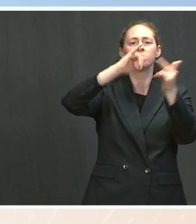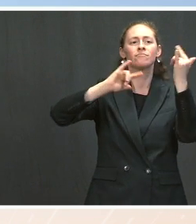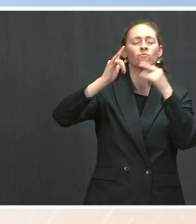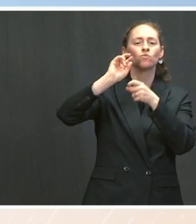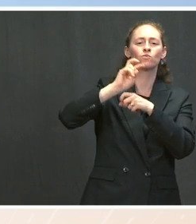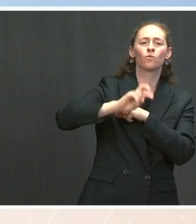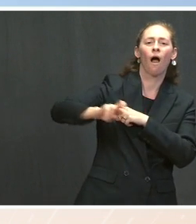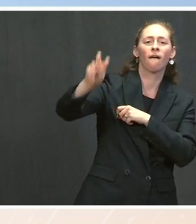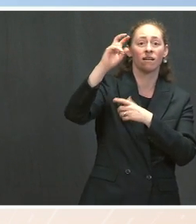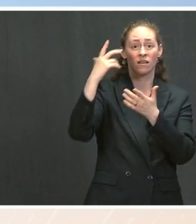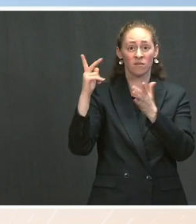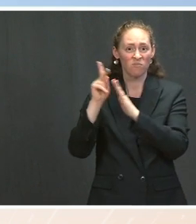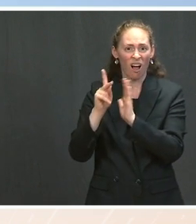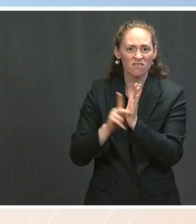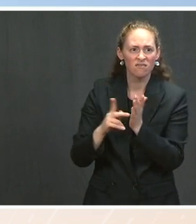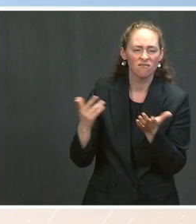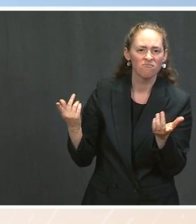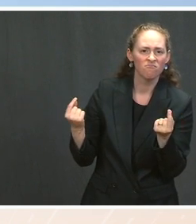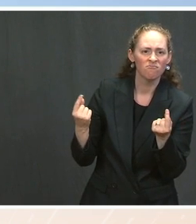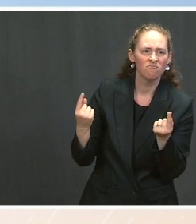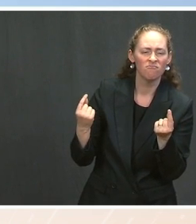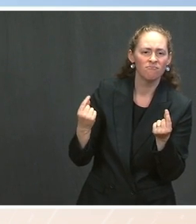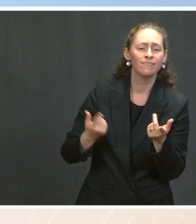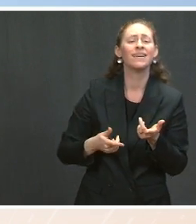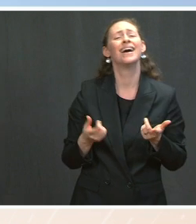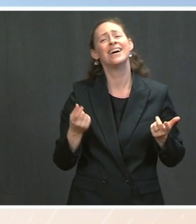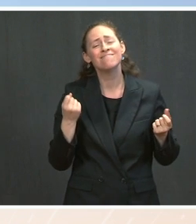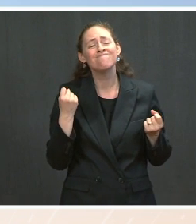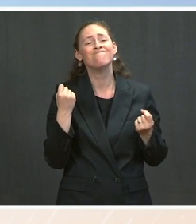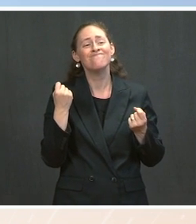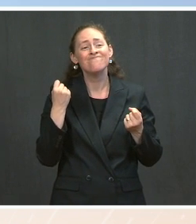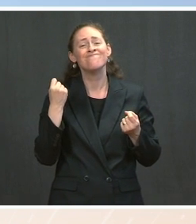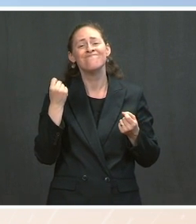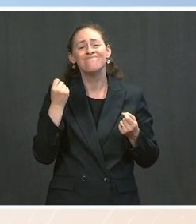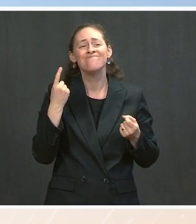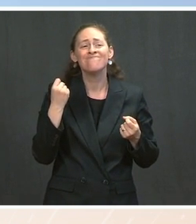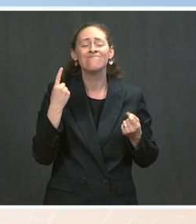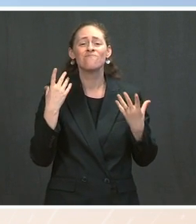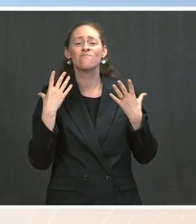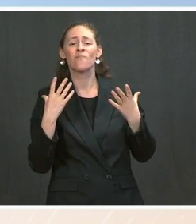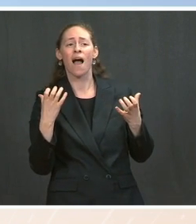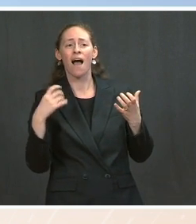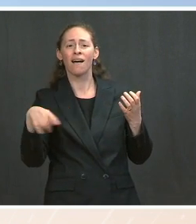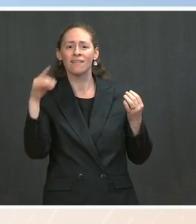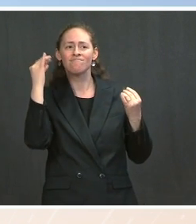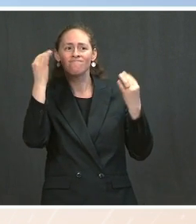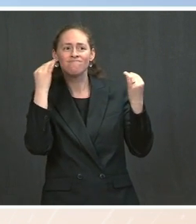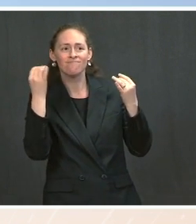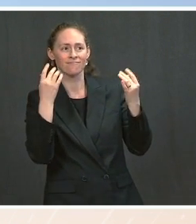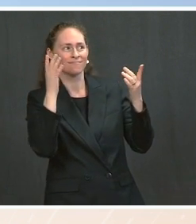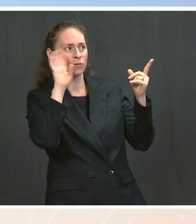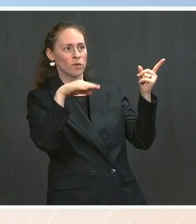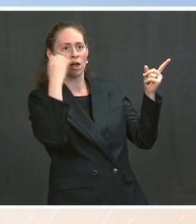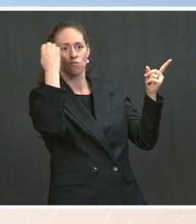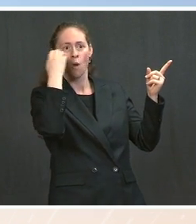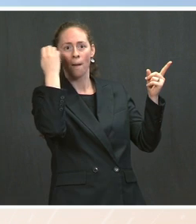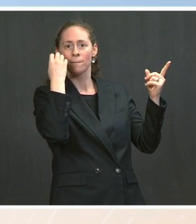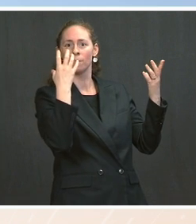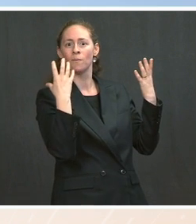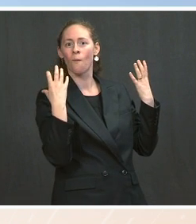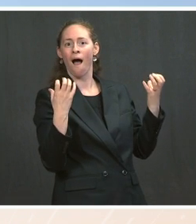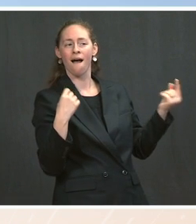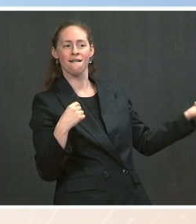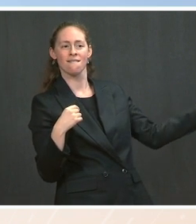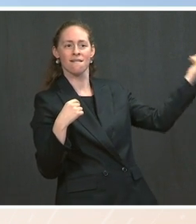we certainly understand the desire of many Europeans to come travel to the United States and